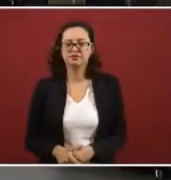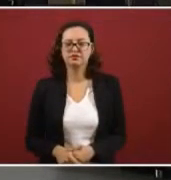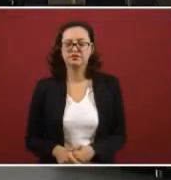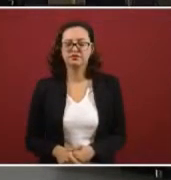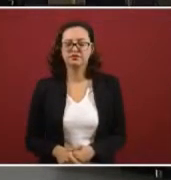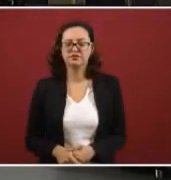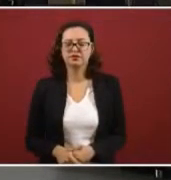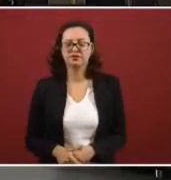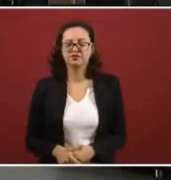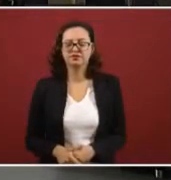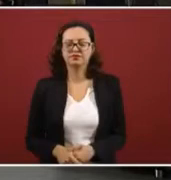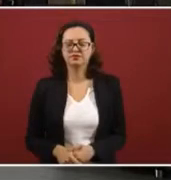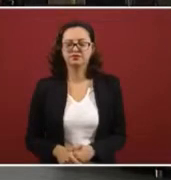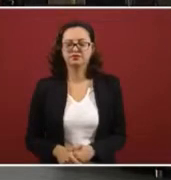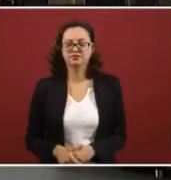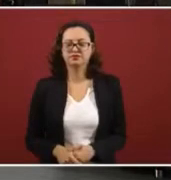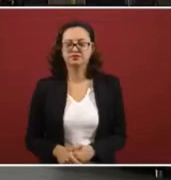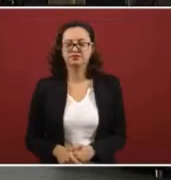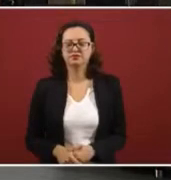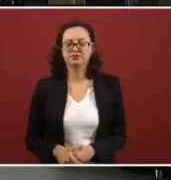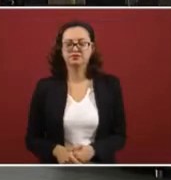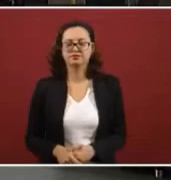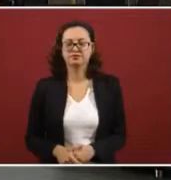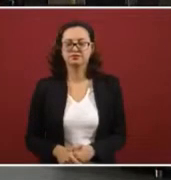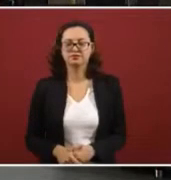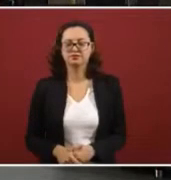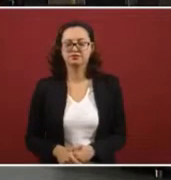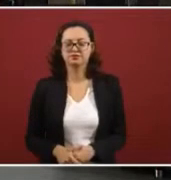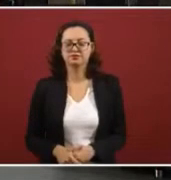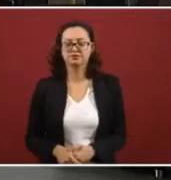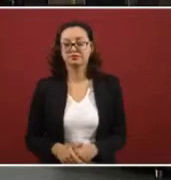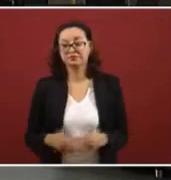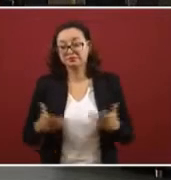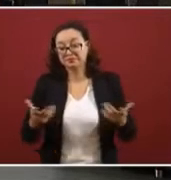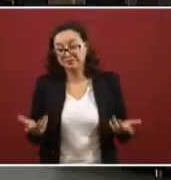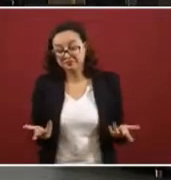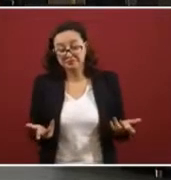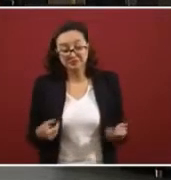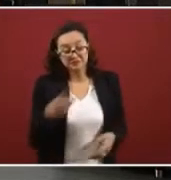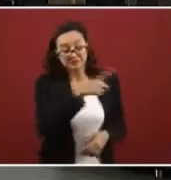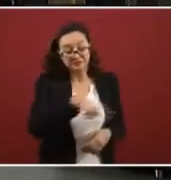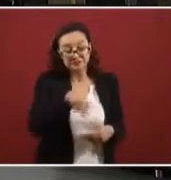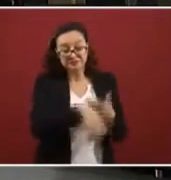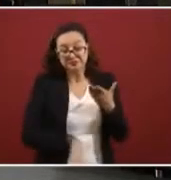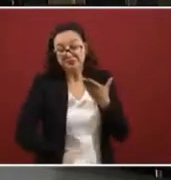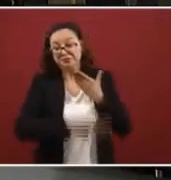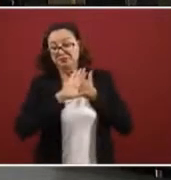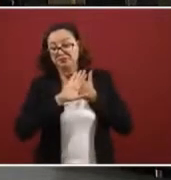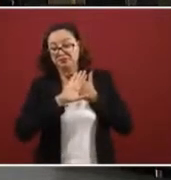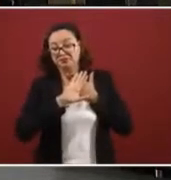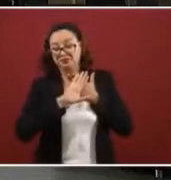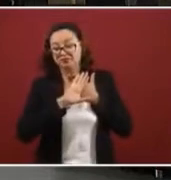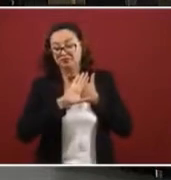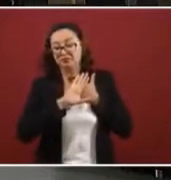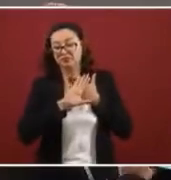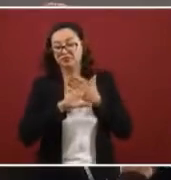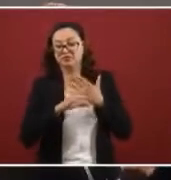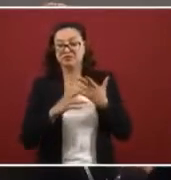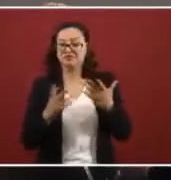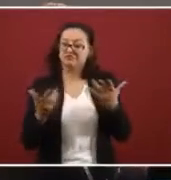Lo que les pido, and what I'm asking you los opositores, to my opposers es